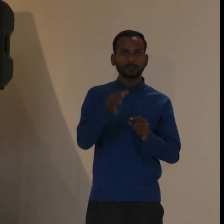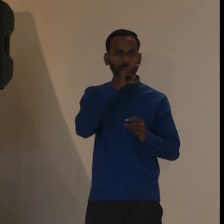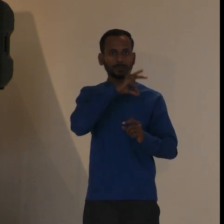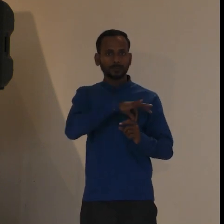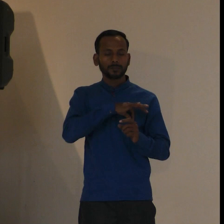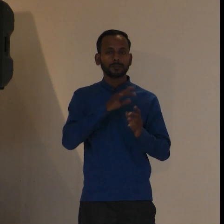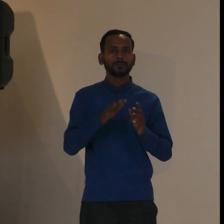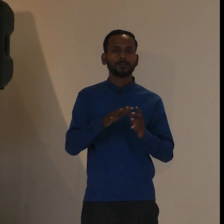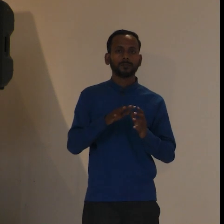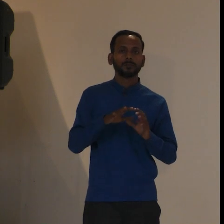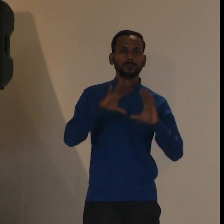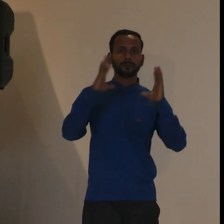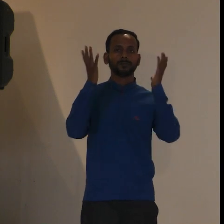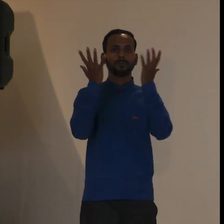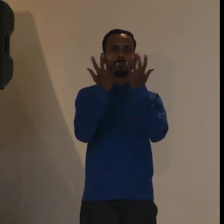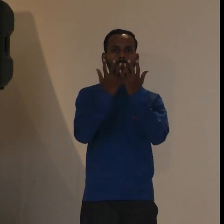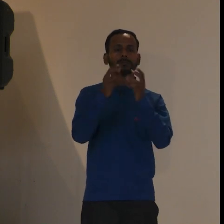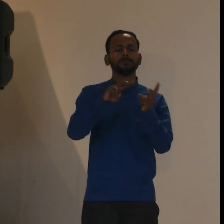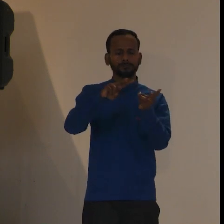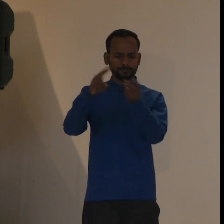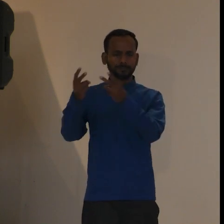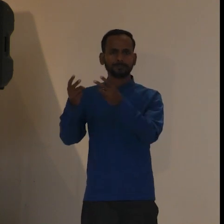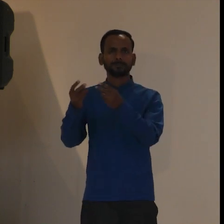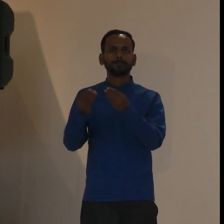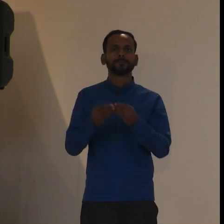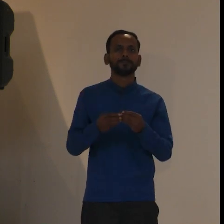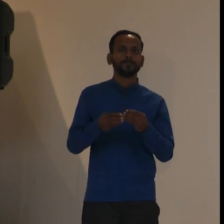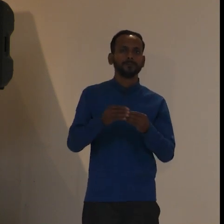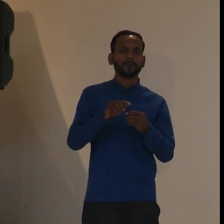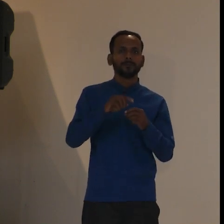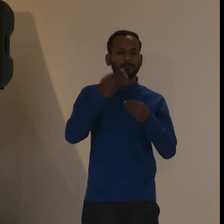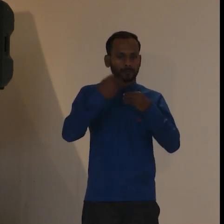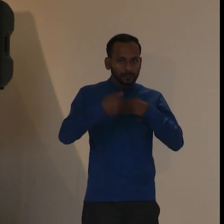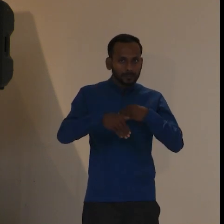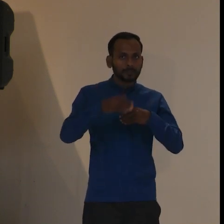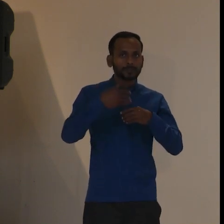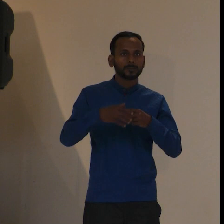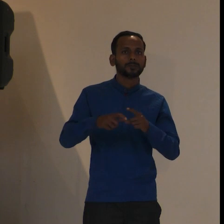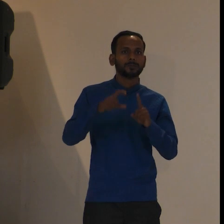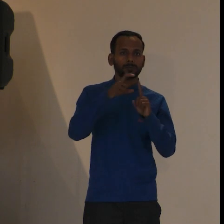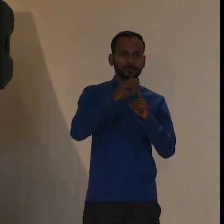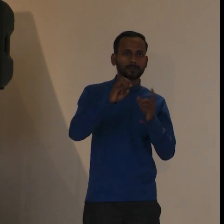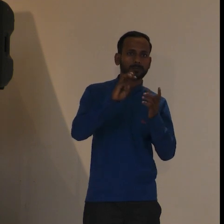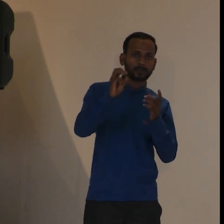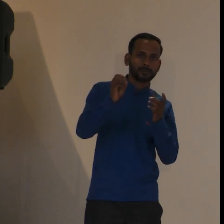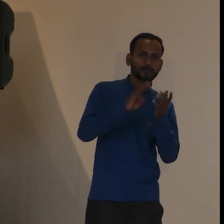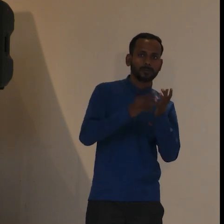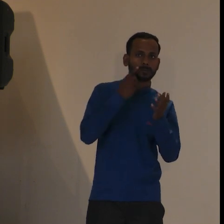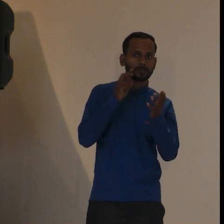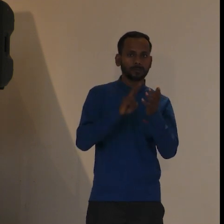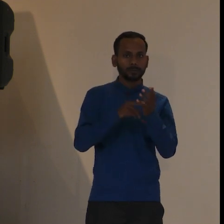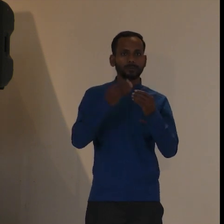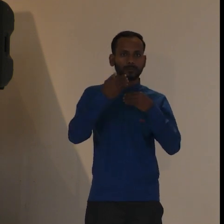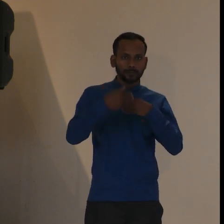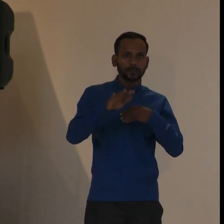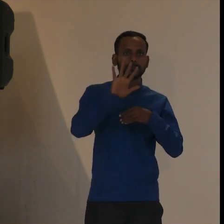benefited from globalization, etc., and have continued to dominate societies. And we have now 50 years of